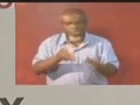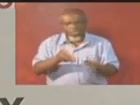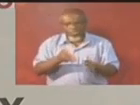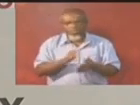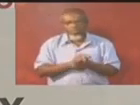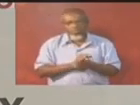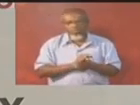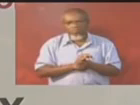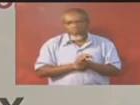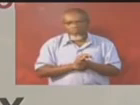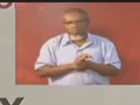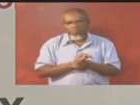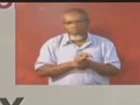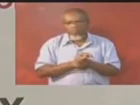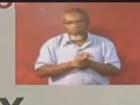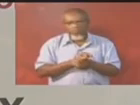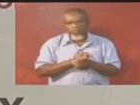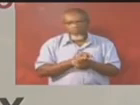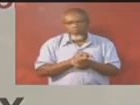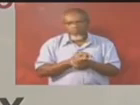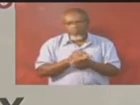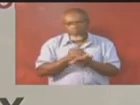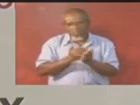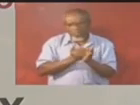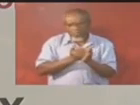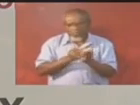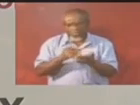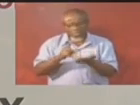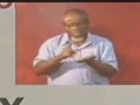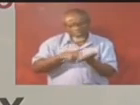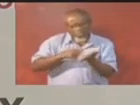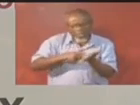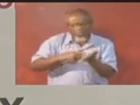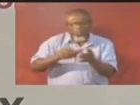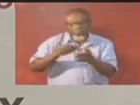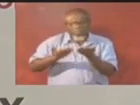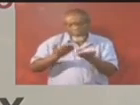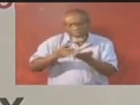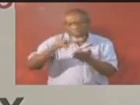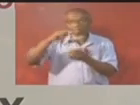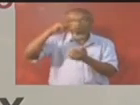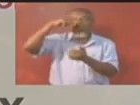swabbing of persons who may have passed under circumstances that weren't